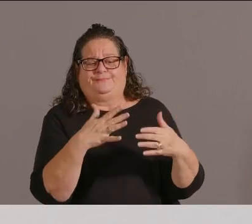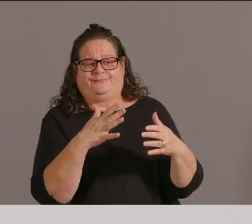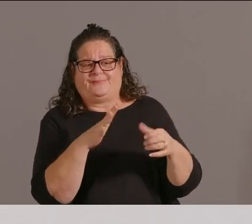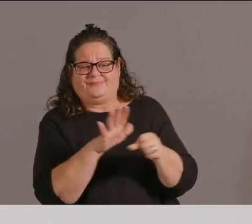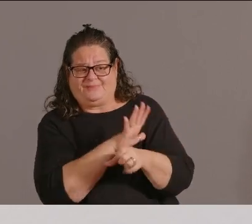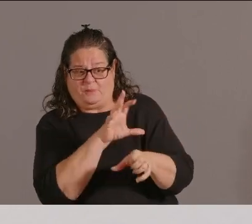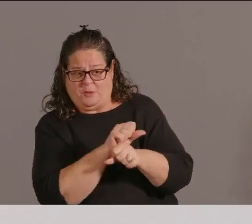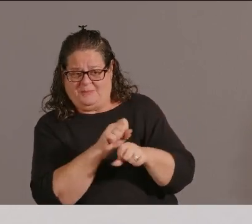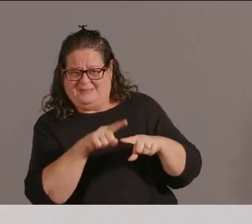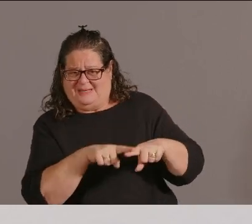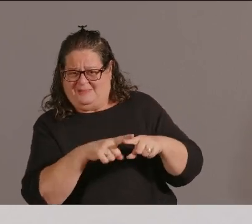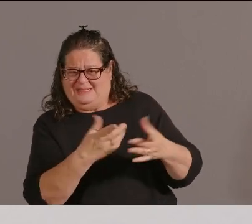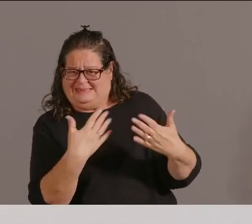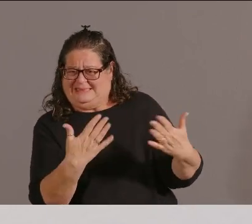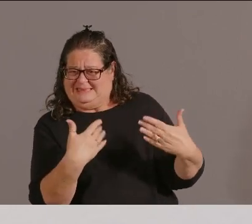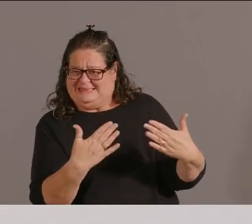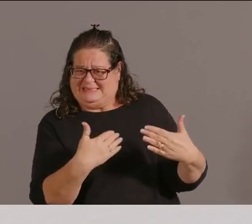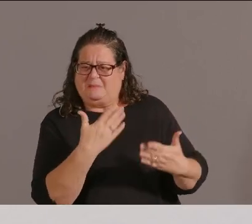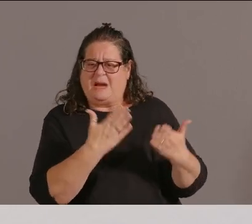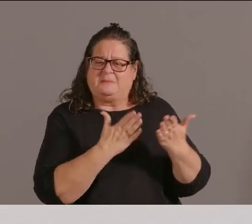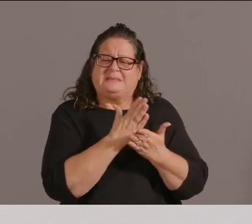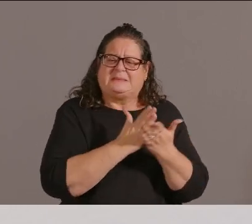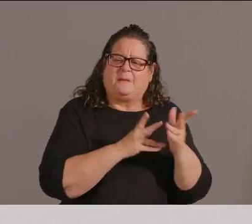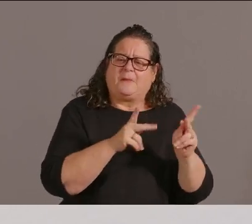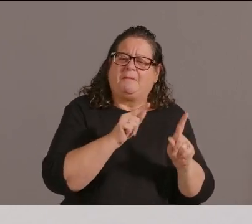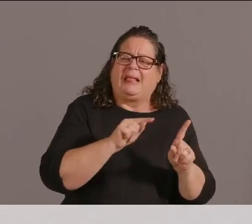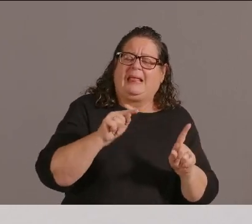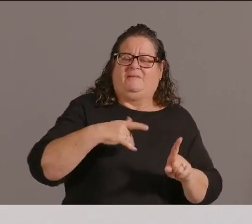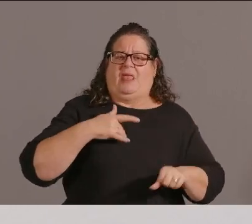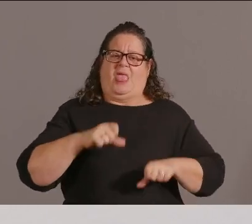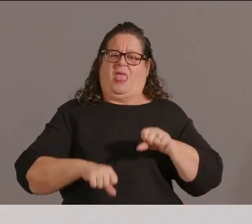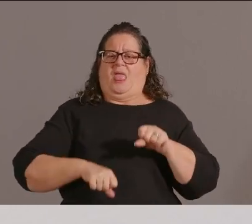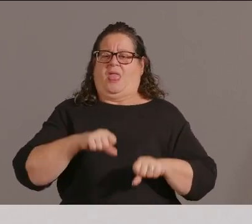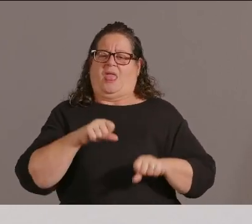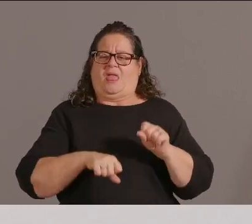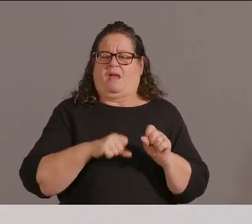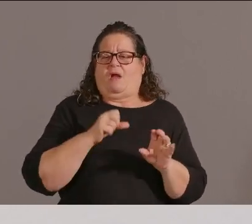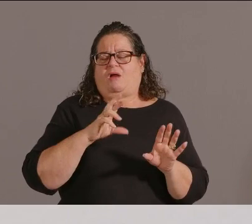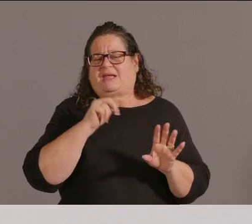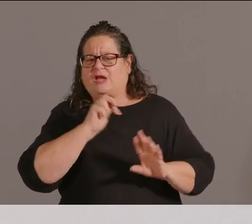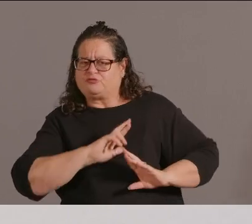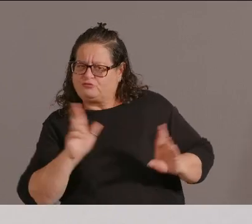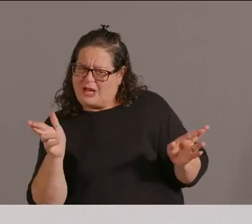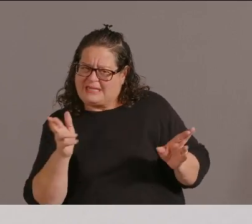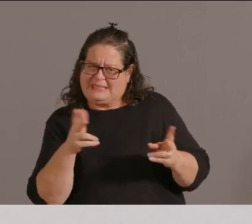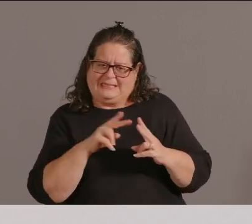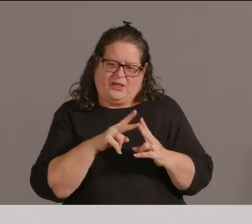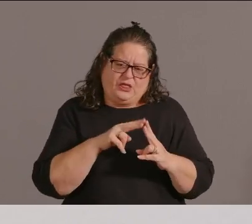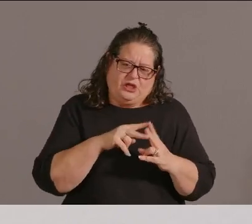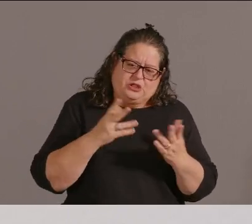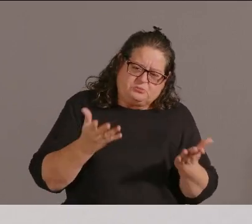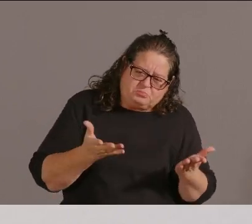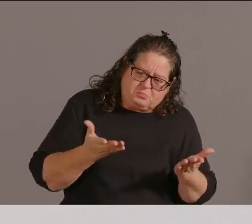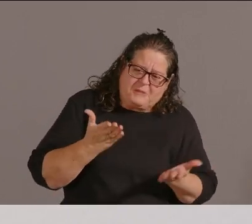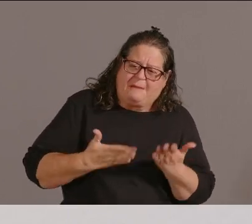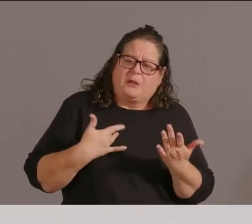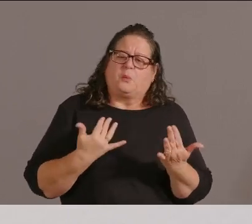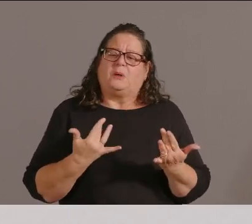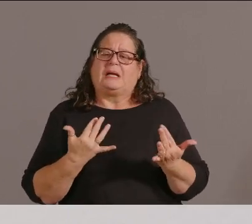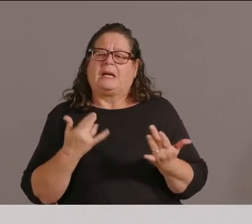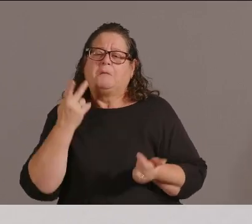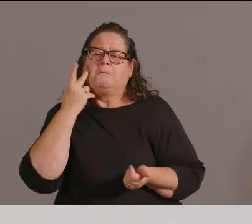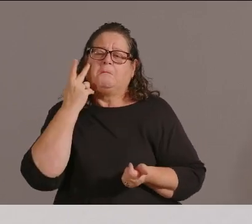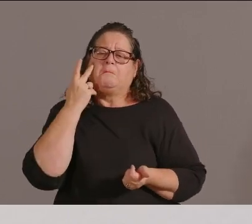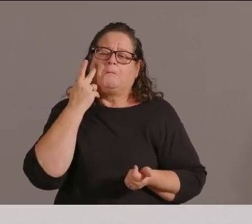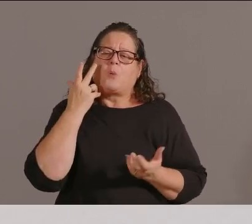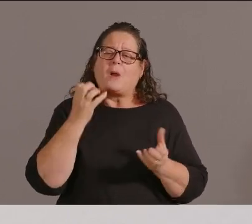element of either hesitancy or just people not wanting to get it at this time, and maybe wanting to see, have a little bit more data